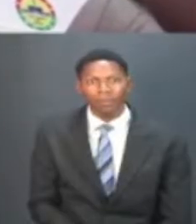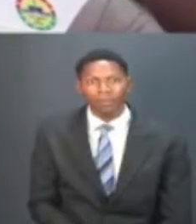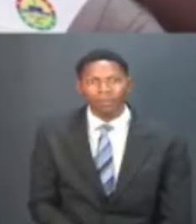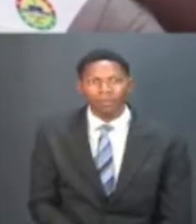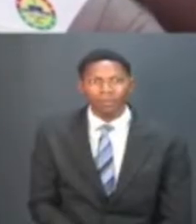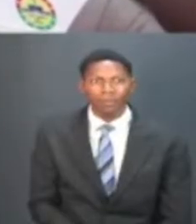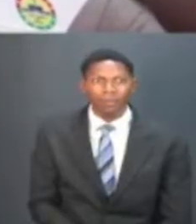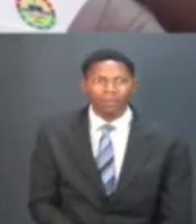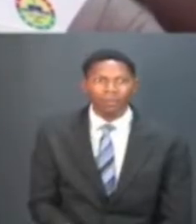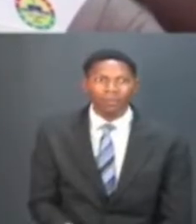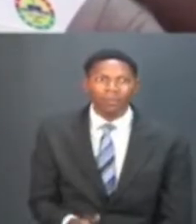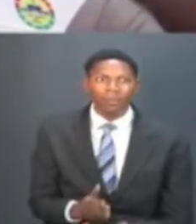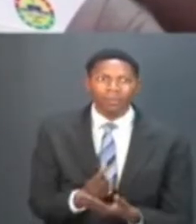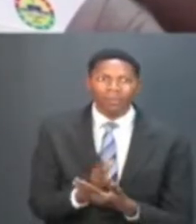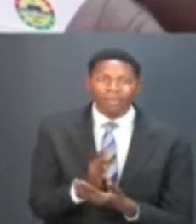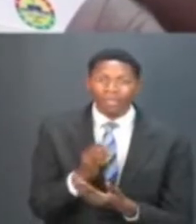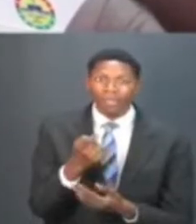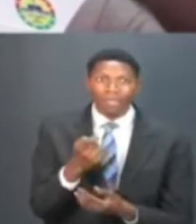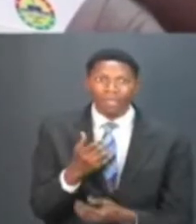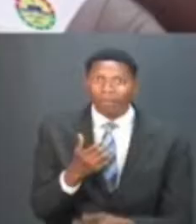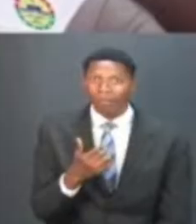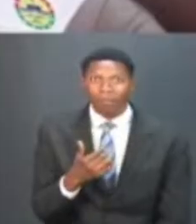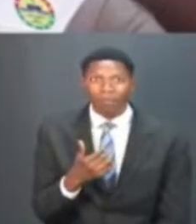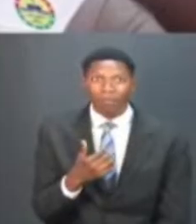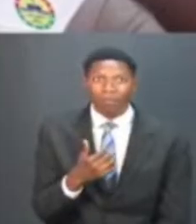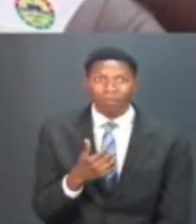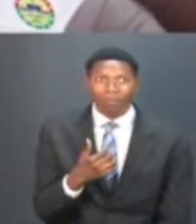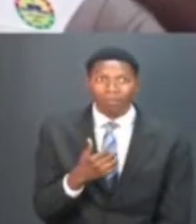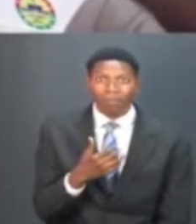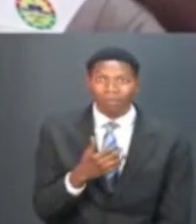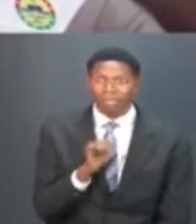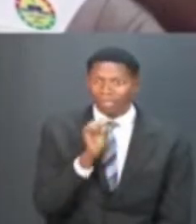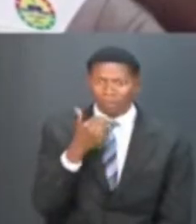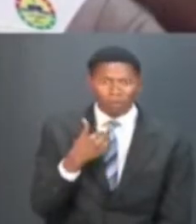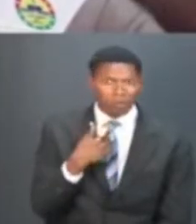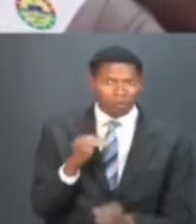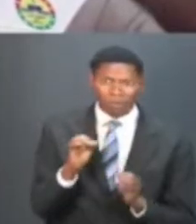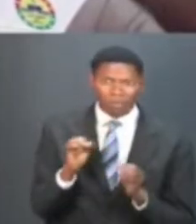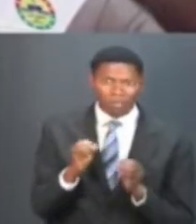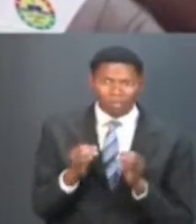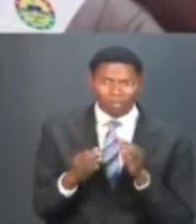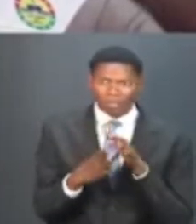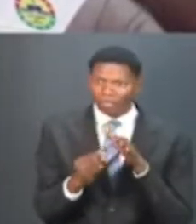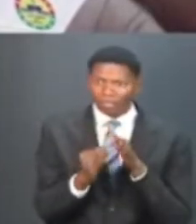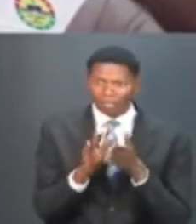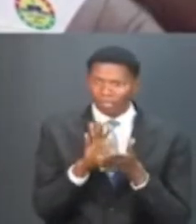Right Honorable Speaker, item number 6. There's none with me. I don't have a copy.